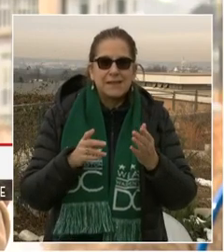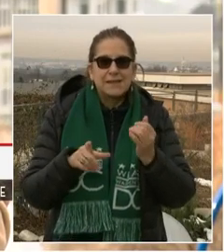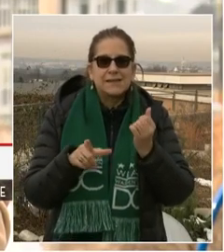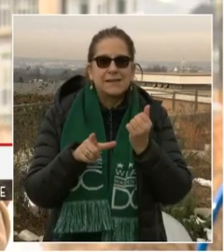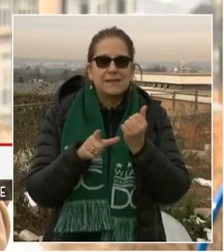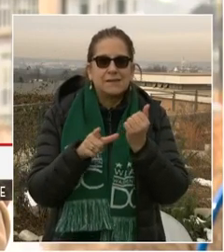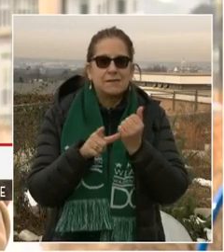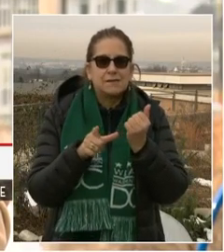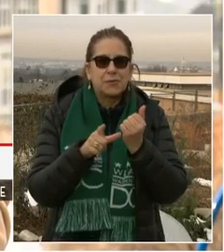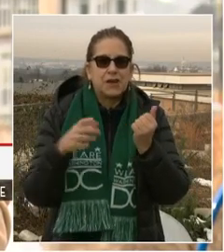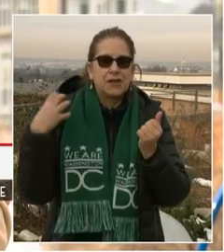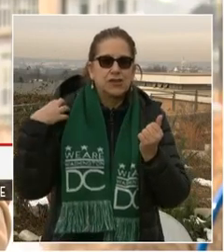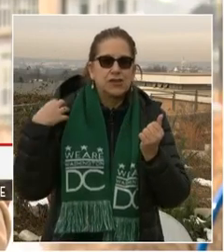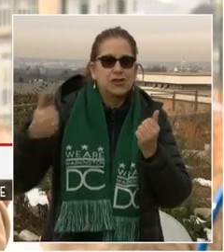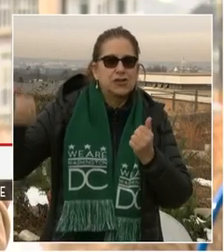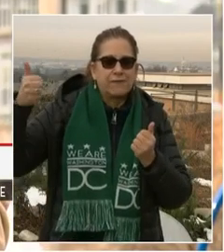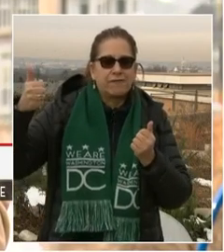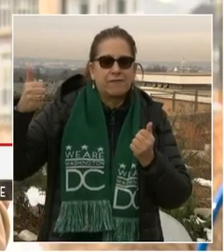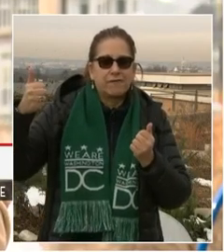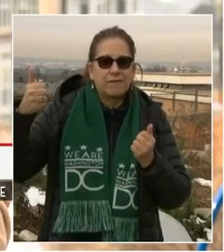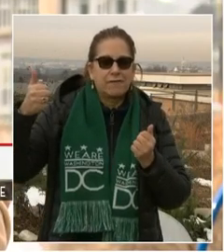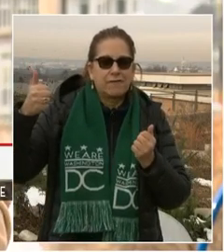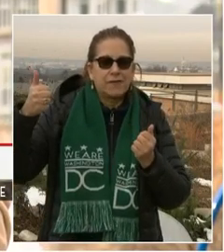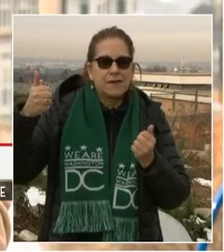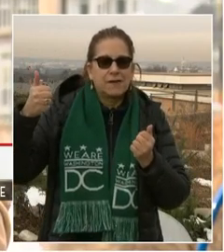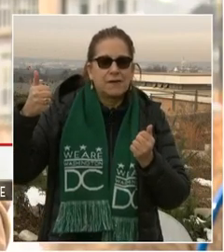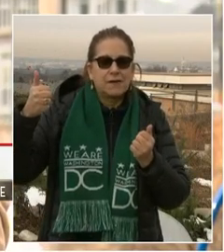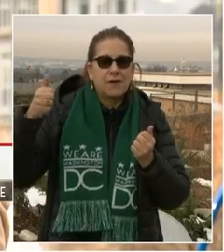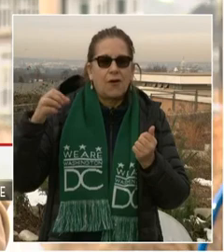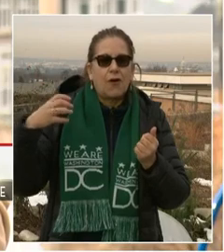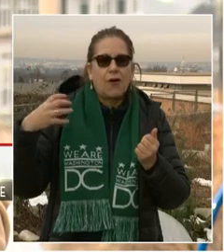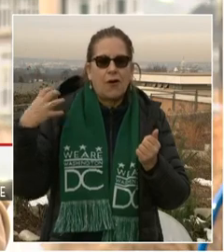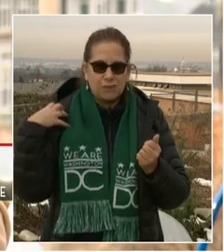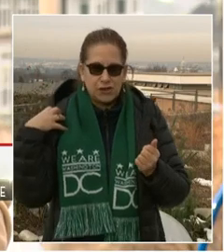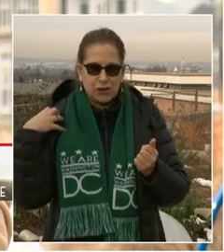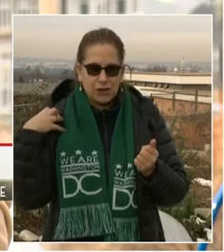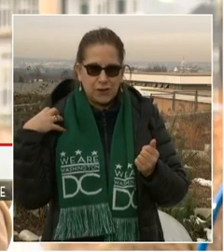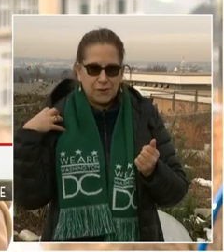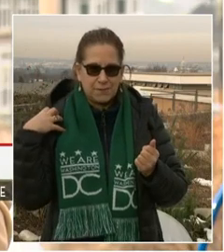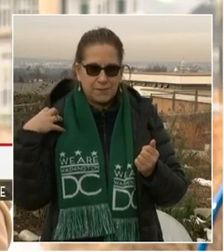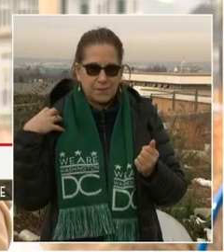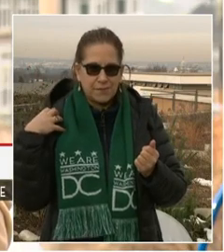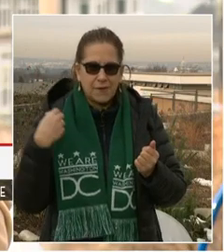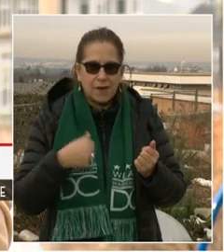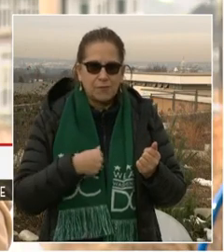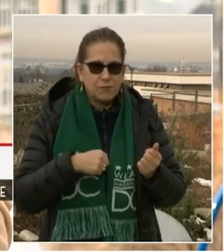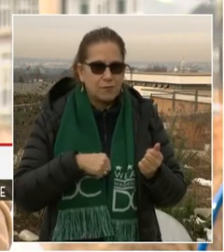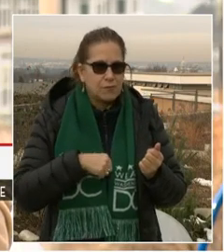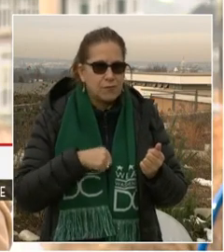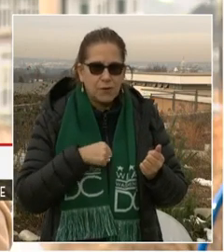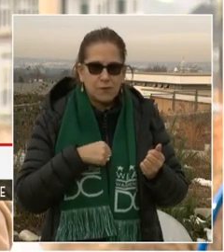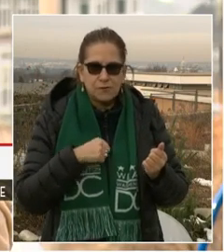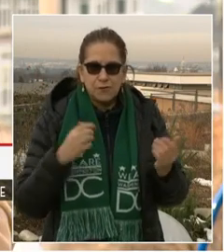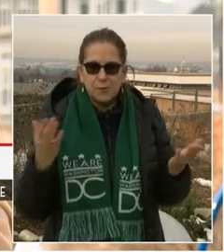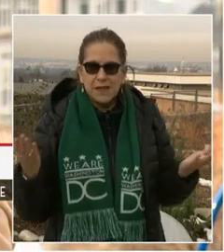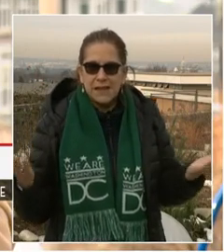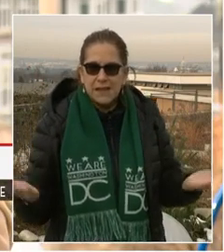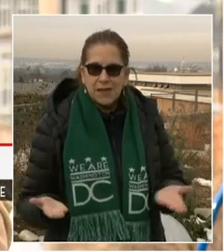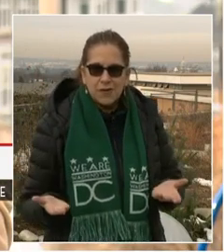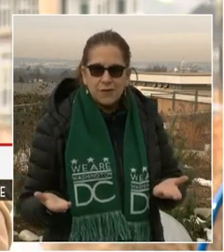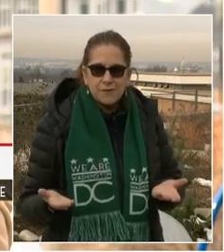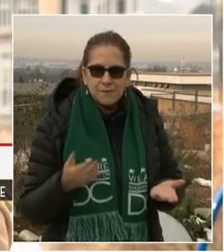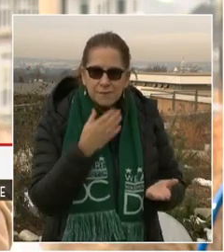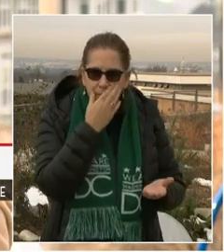Martha's Table. For more than 40 years, Martha's Table has served with dignity and respect to expand access to